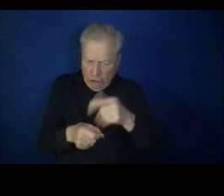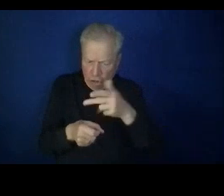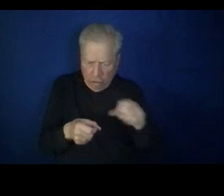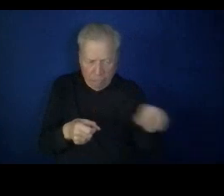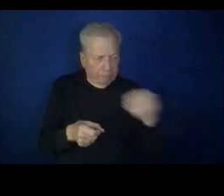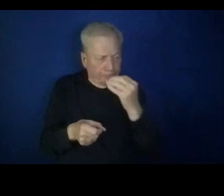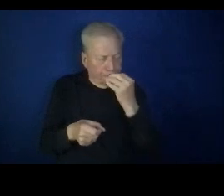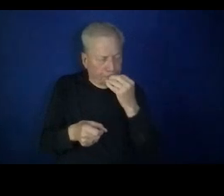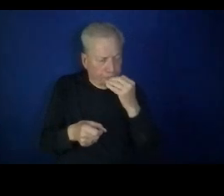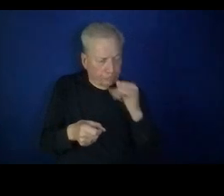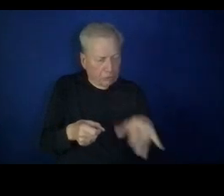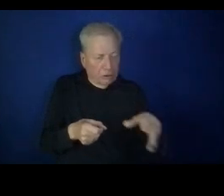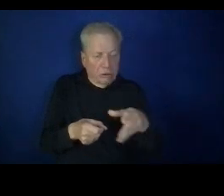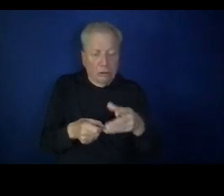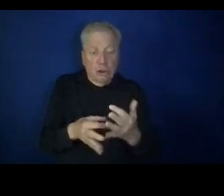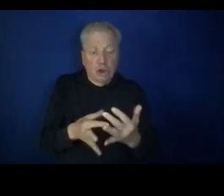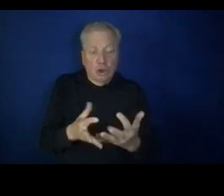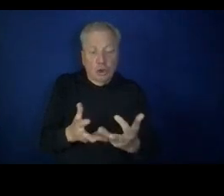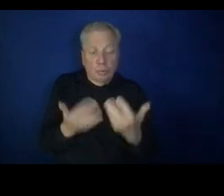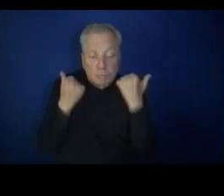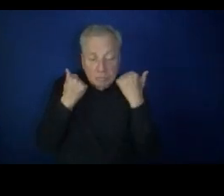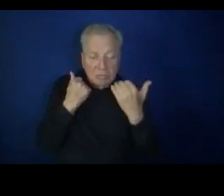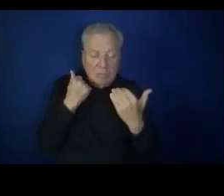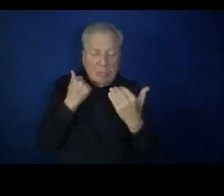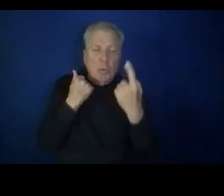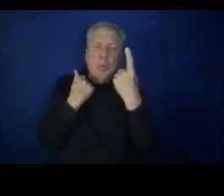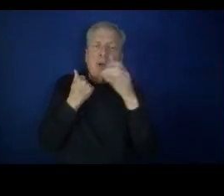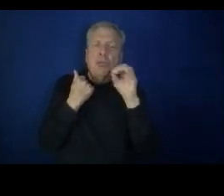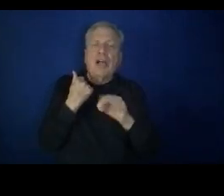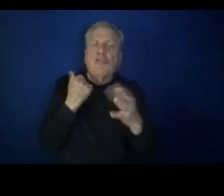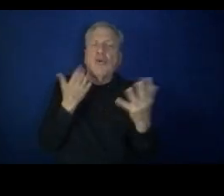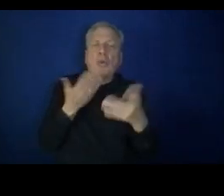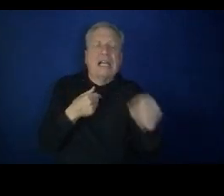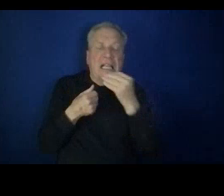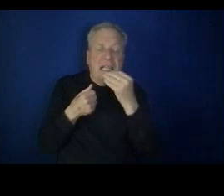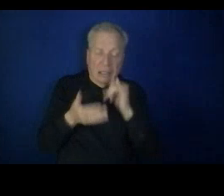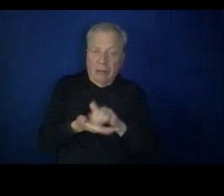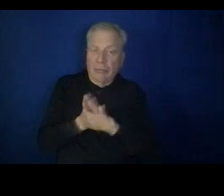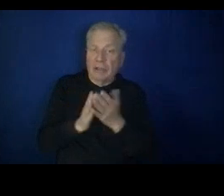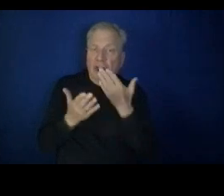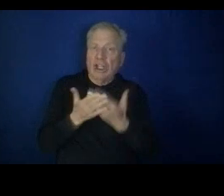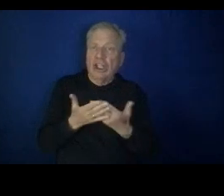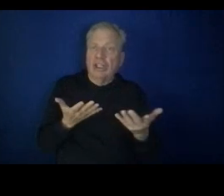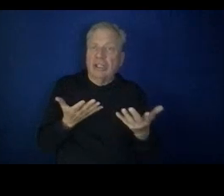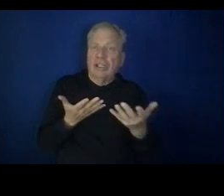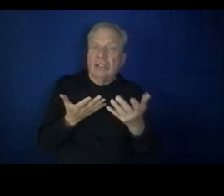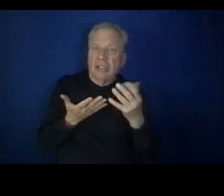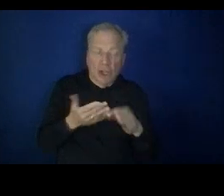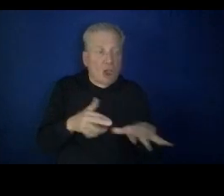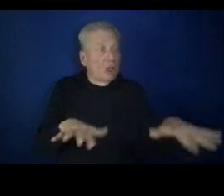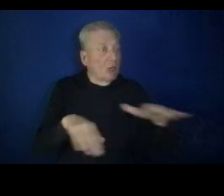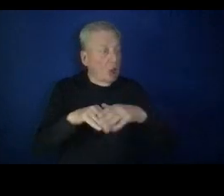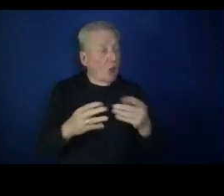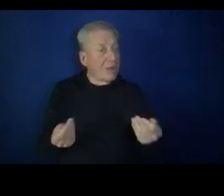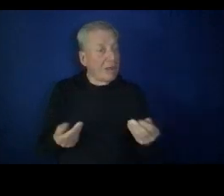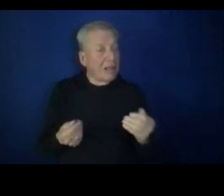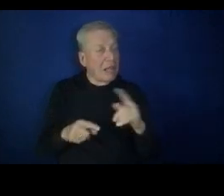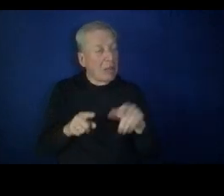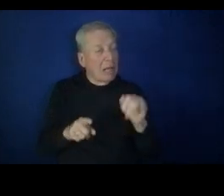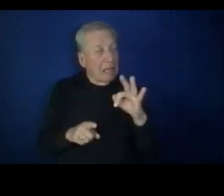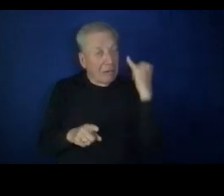absorb about 1% of what they eat, and then it's excreted or peed onto the land. And if you've